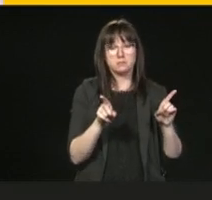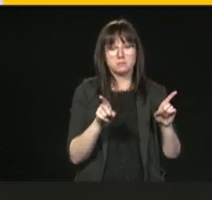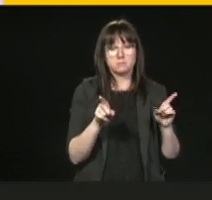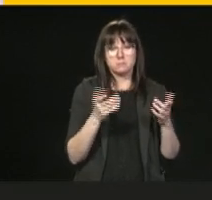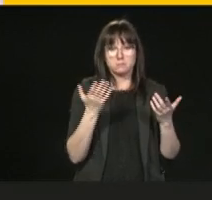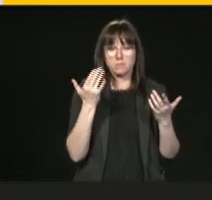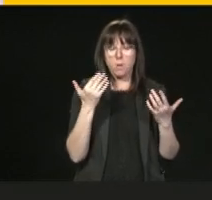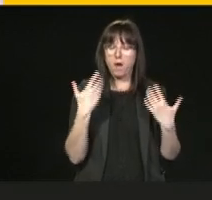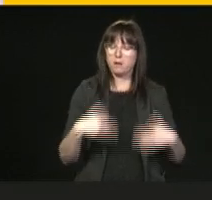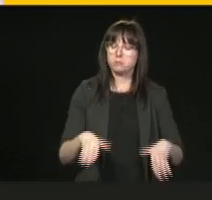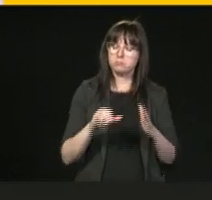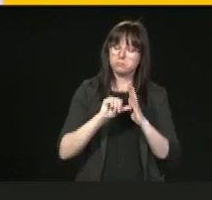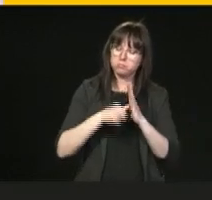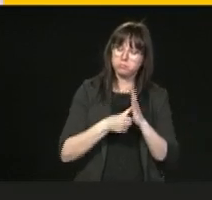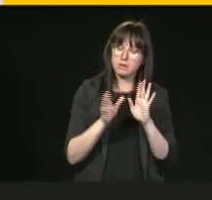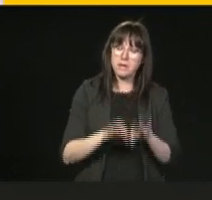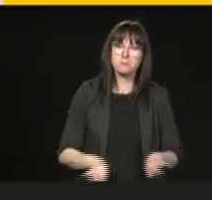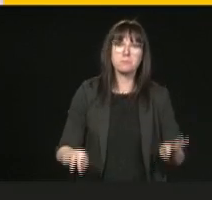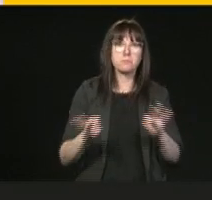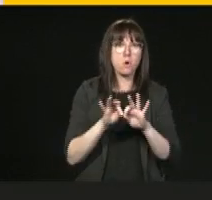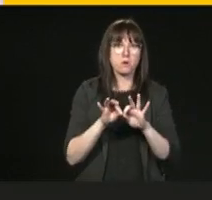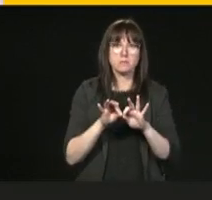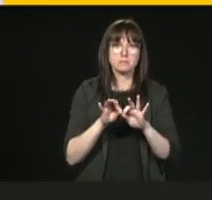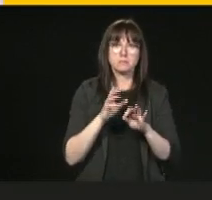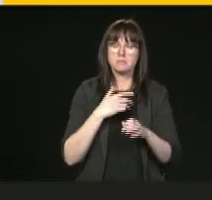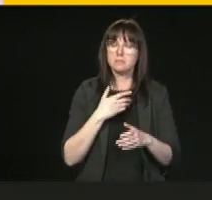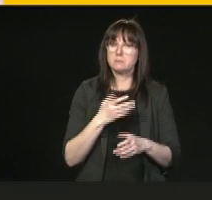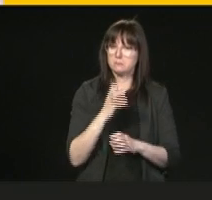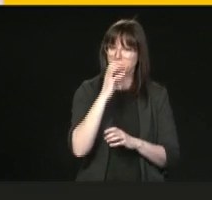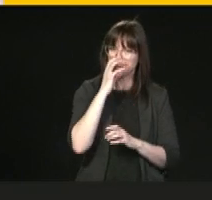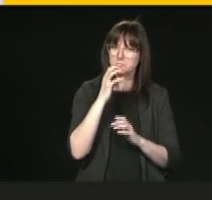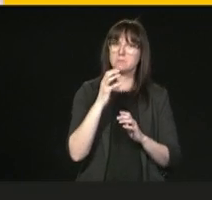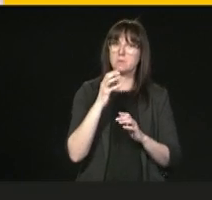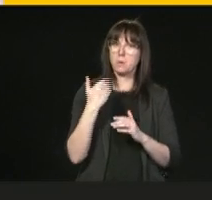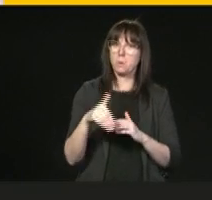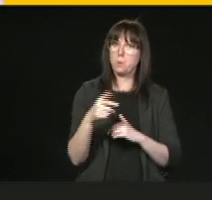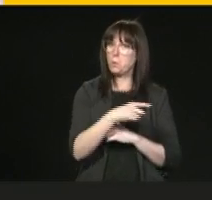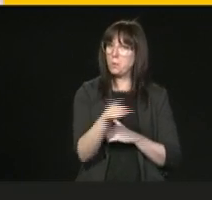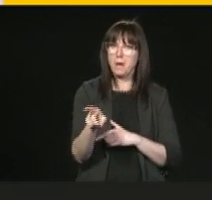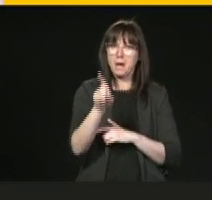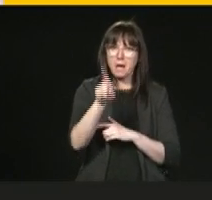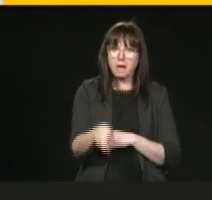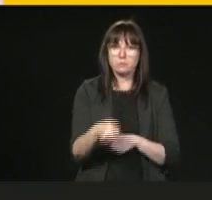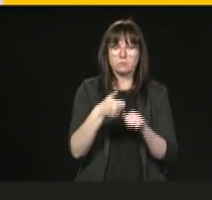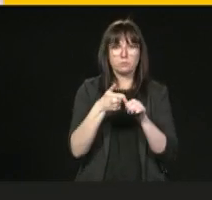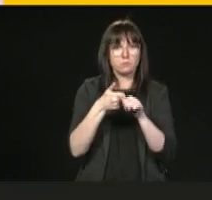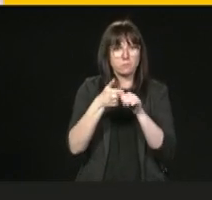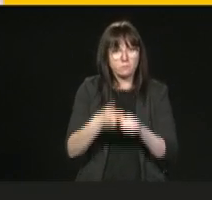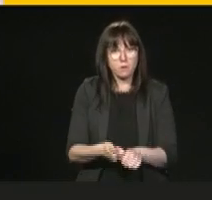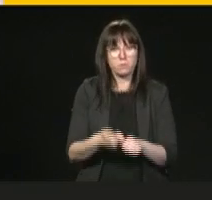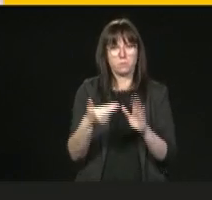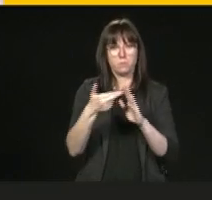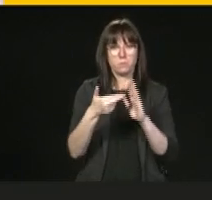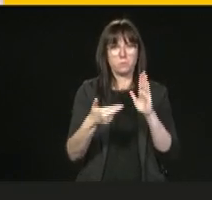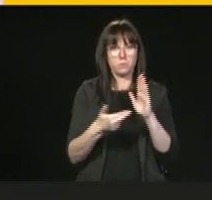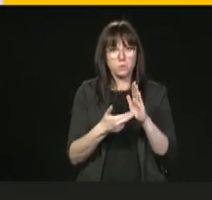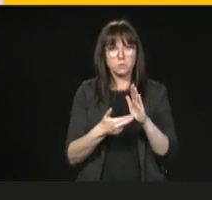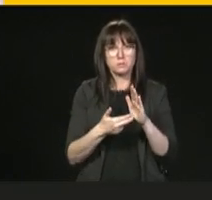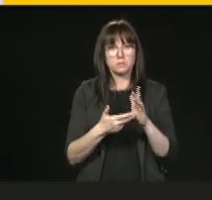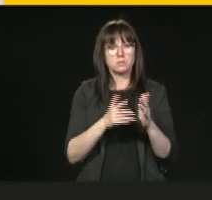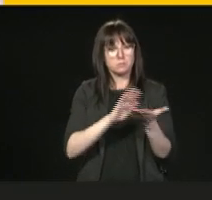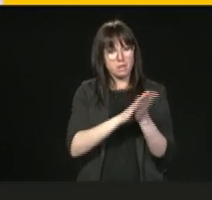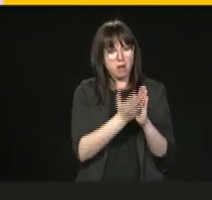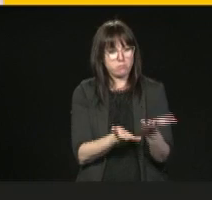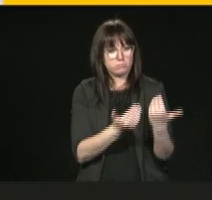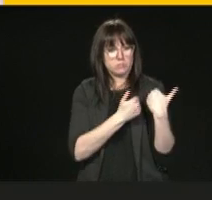But this is why it is so important and why we are impressing upon Canadians the importance of being responsible